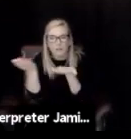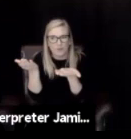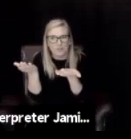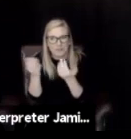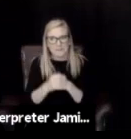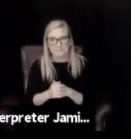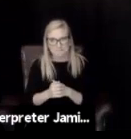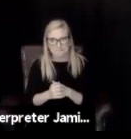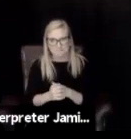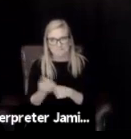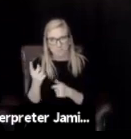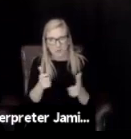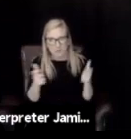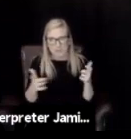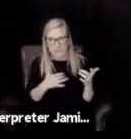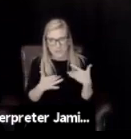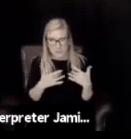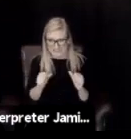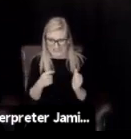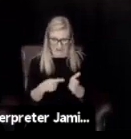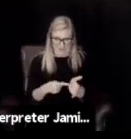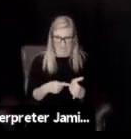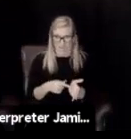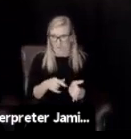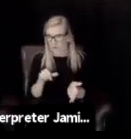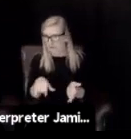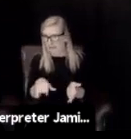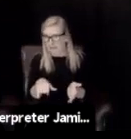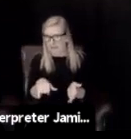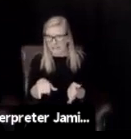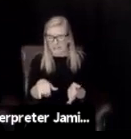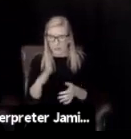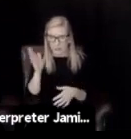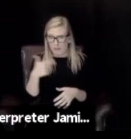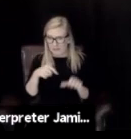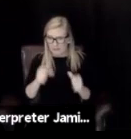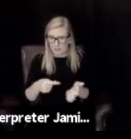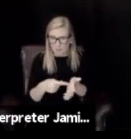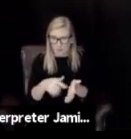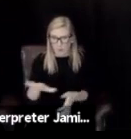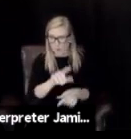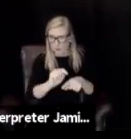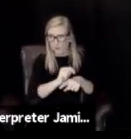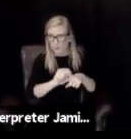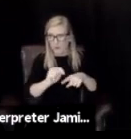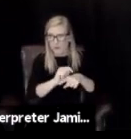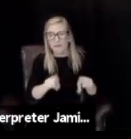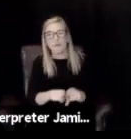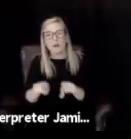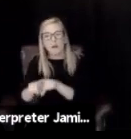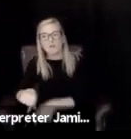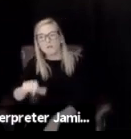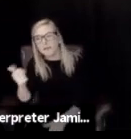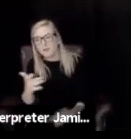biggest concerns is, can I afford it? Will I be able to train? Will I be able to afford the training? But also one of their